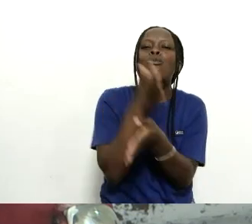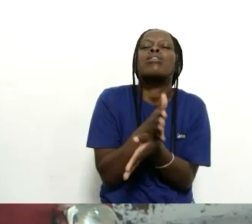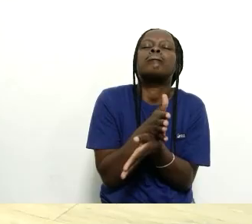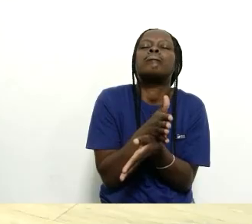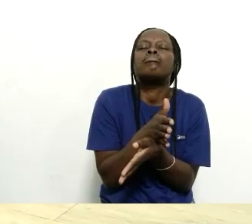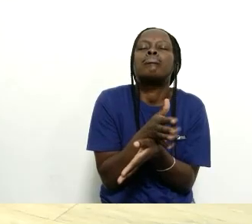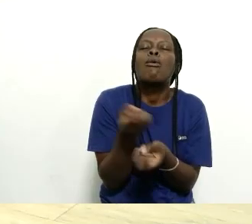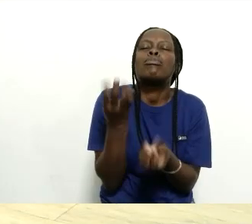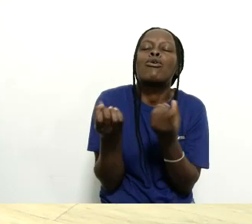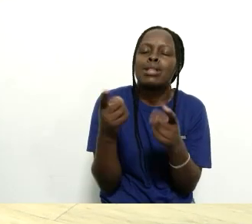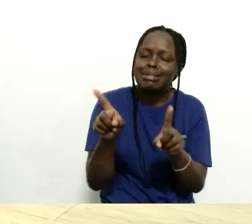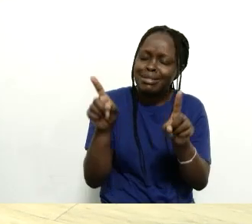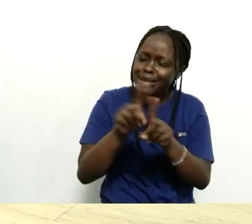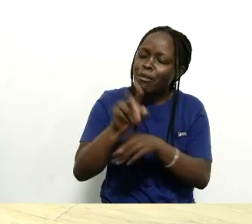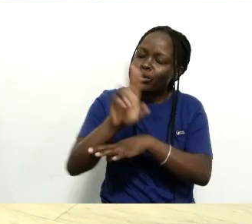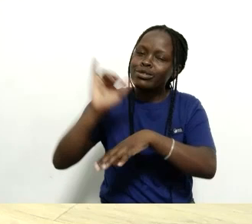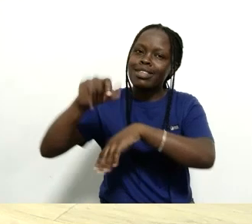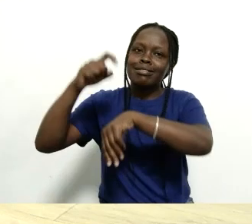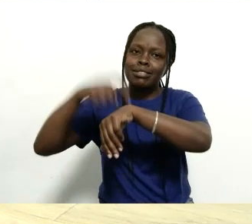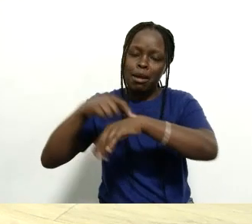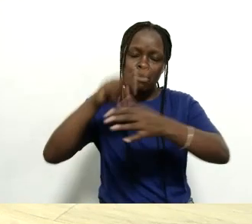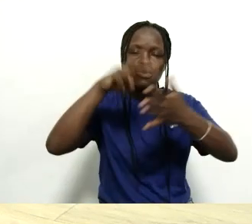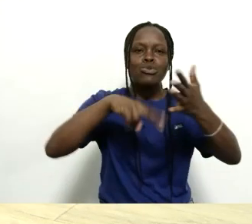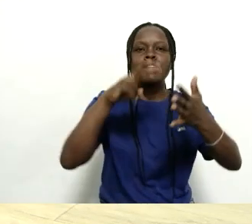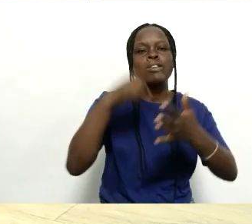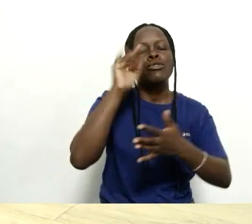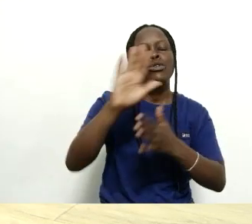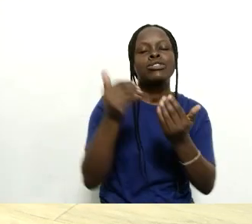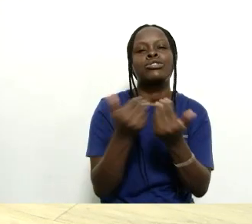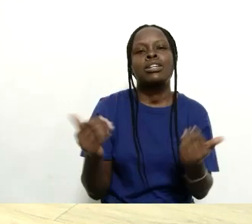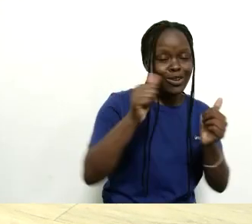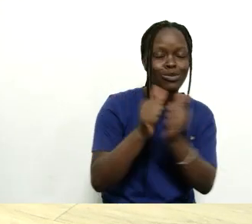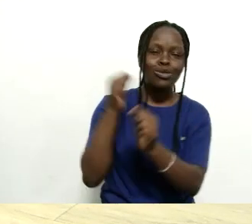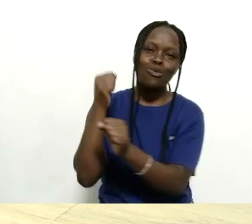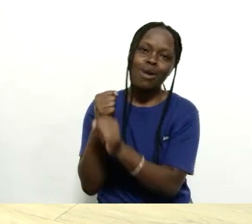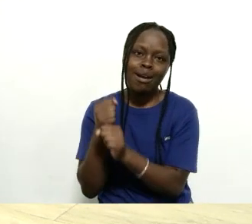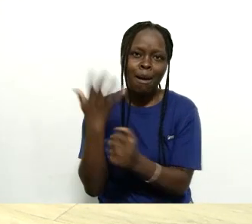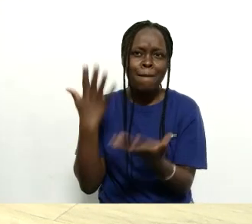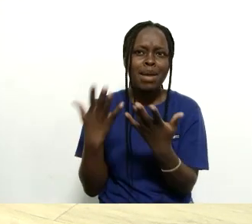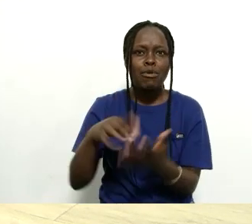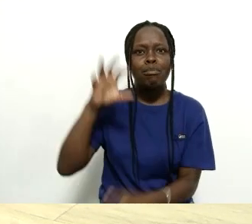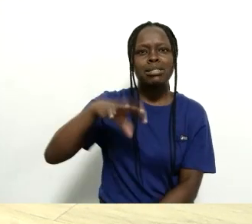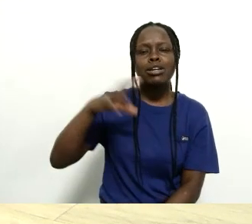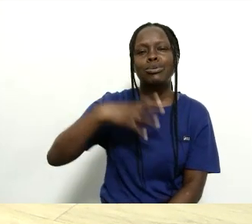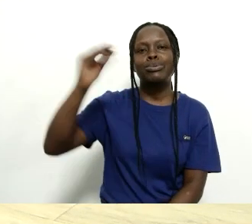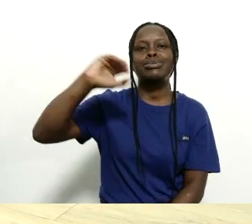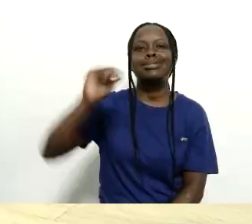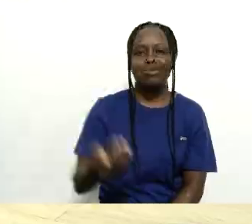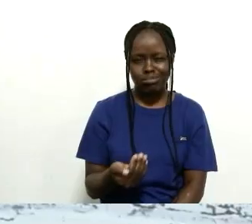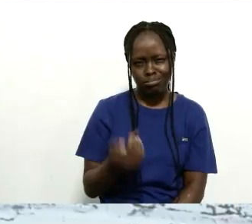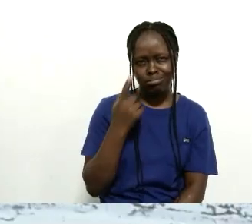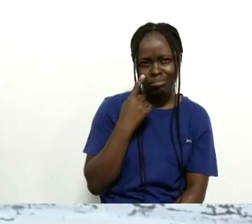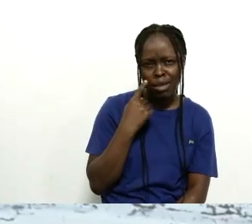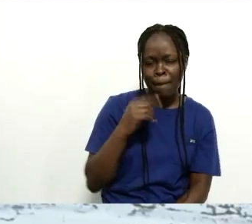towards, you know, a project in a school, so fundraising efforts. But then we started challenging teachers. How then can you engage